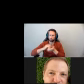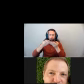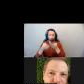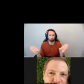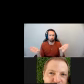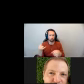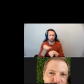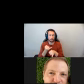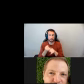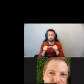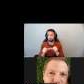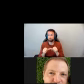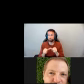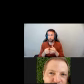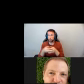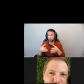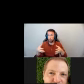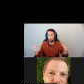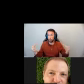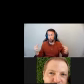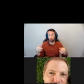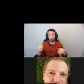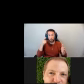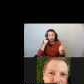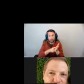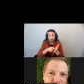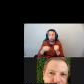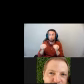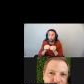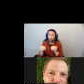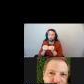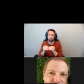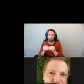continues to grow as we discover more in that emerging tech space.